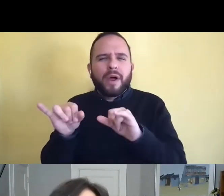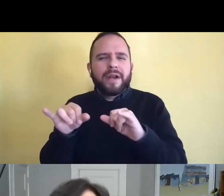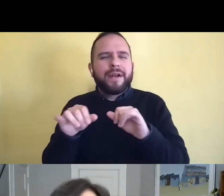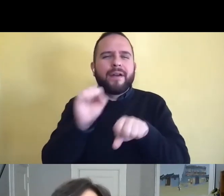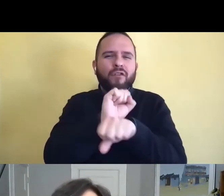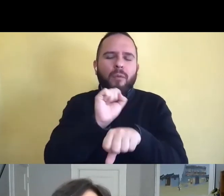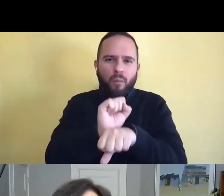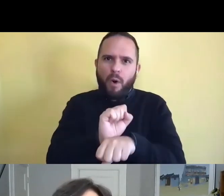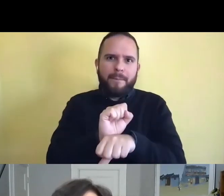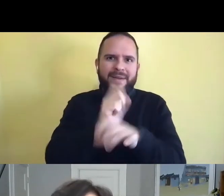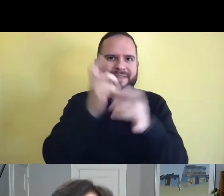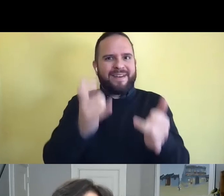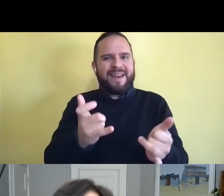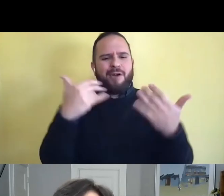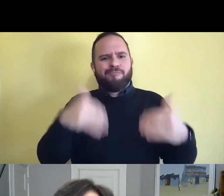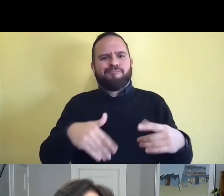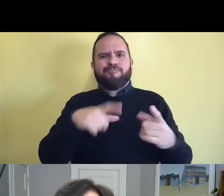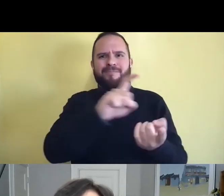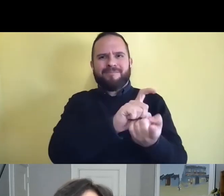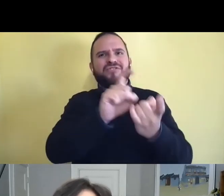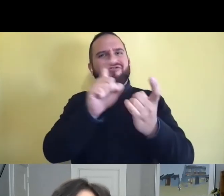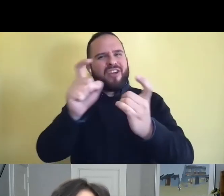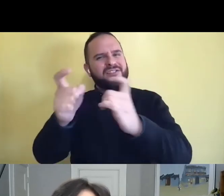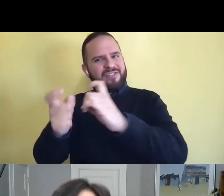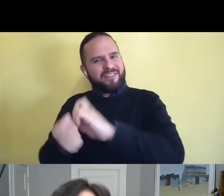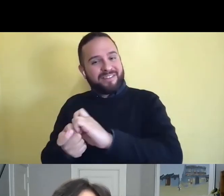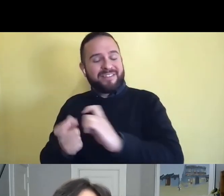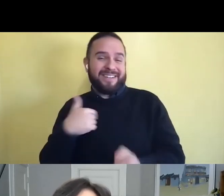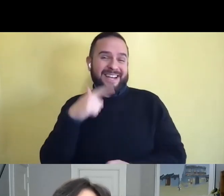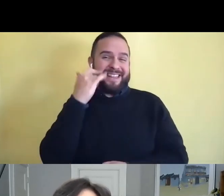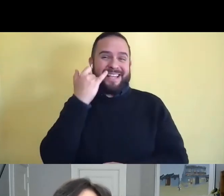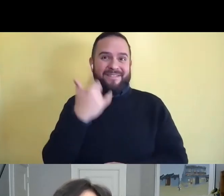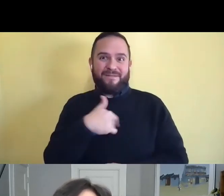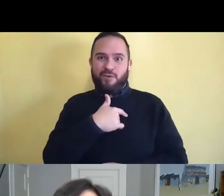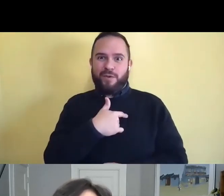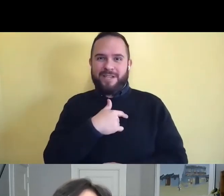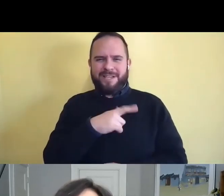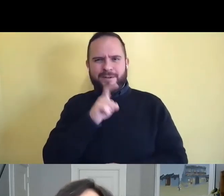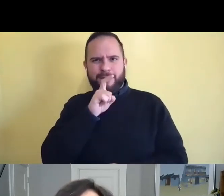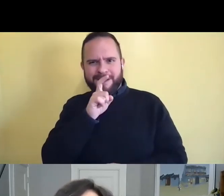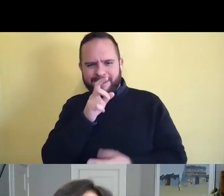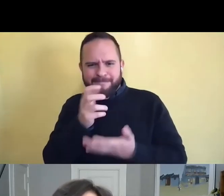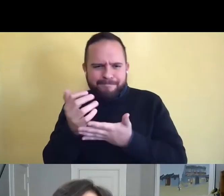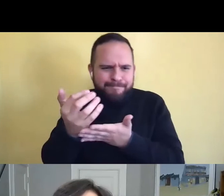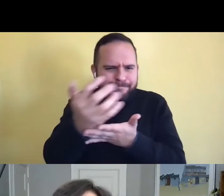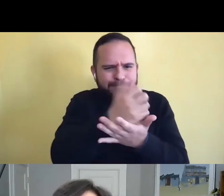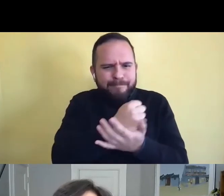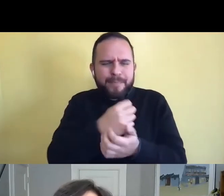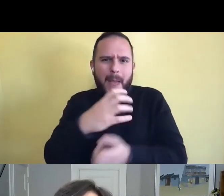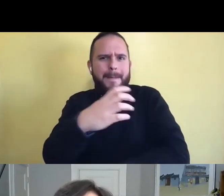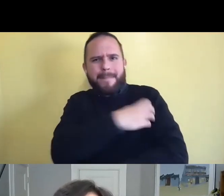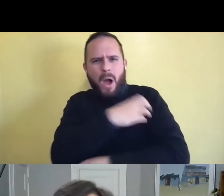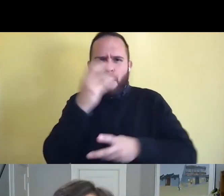beginning to change. And potentially, if we harness the power of thinking here and also participation